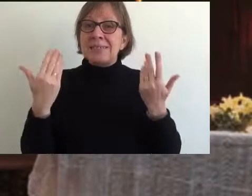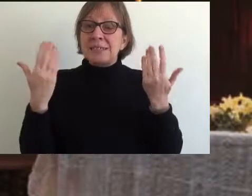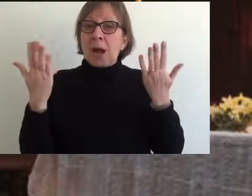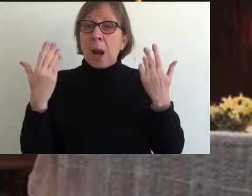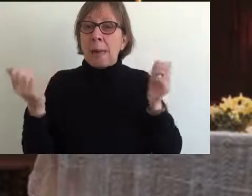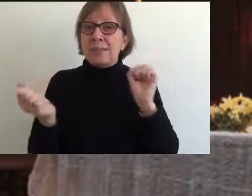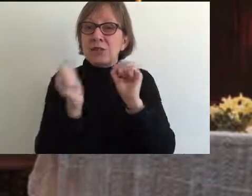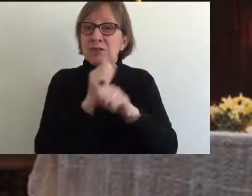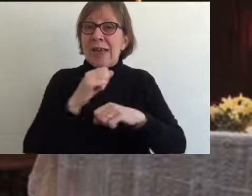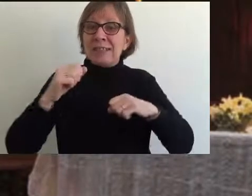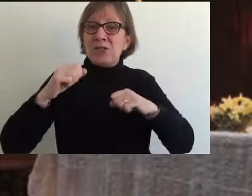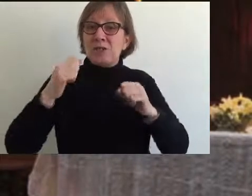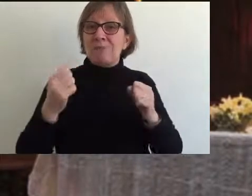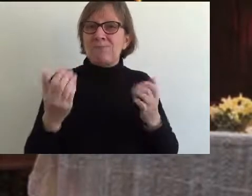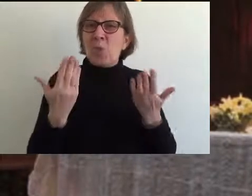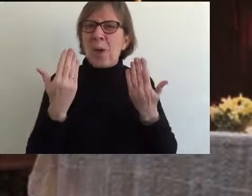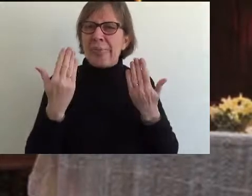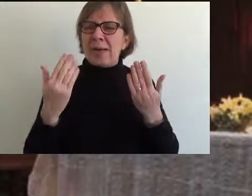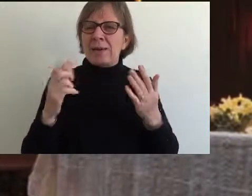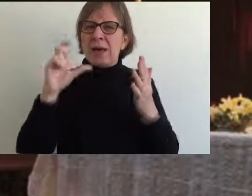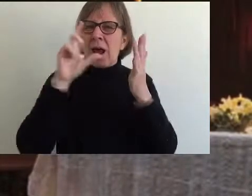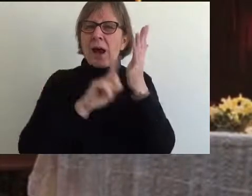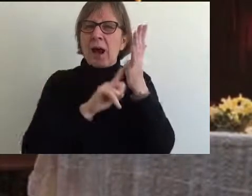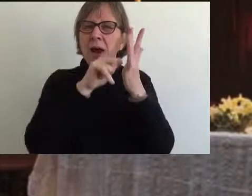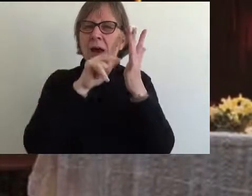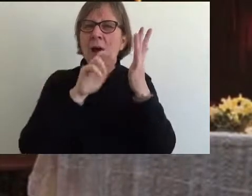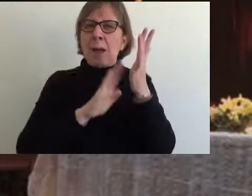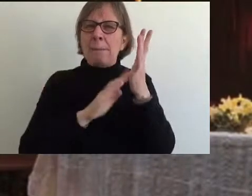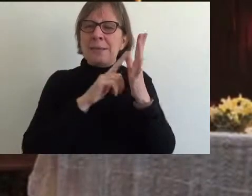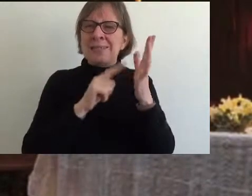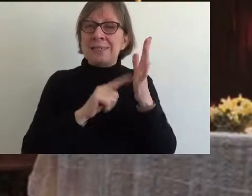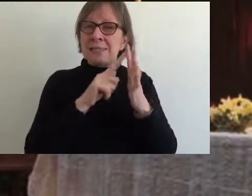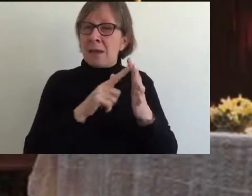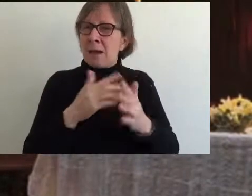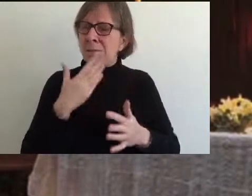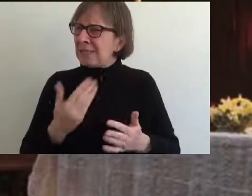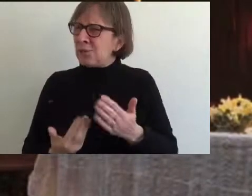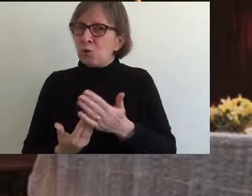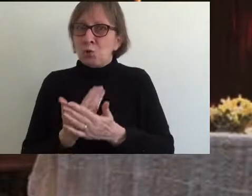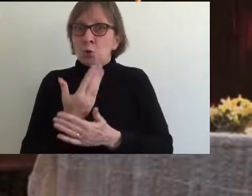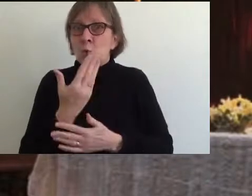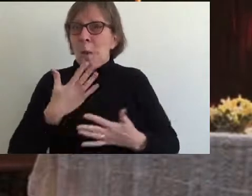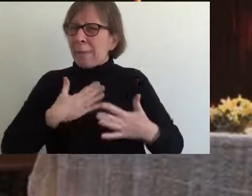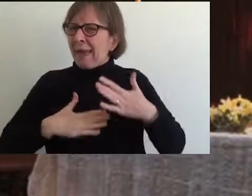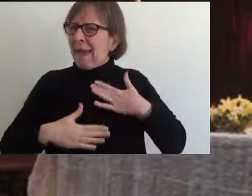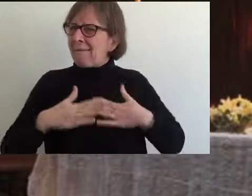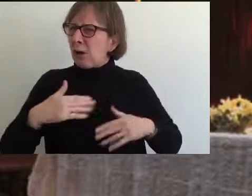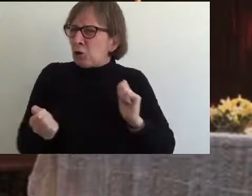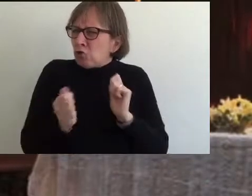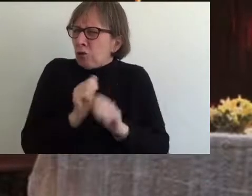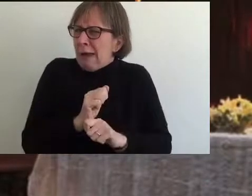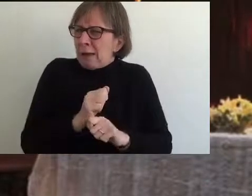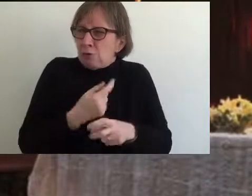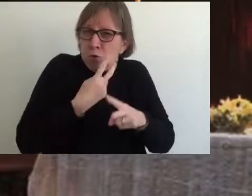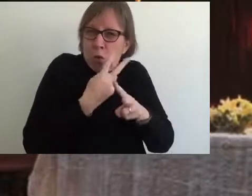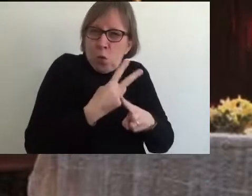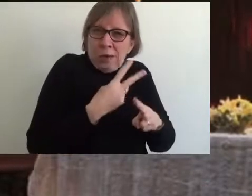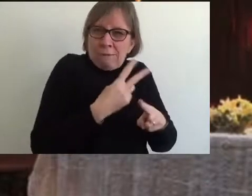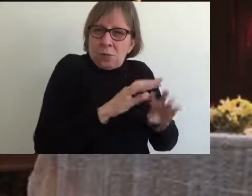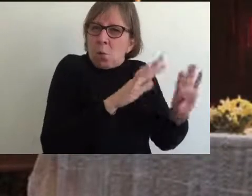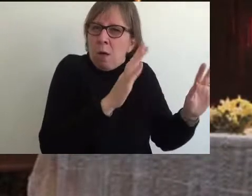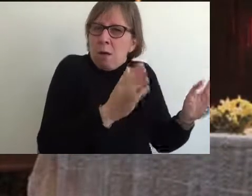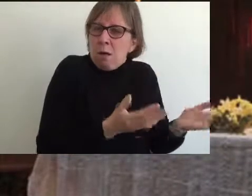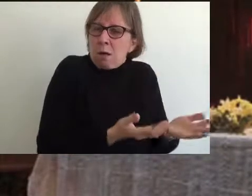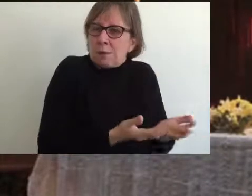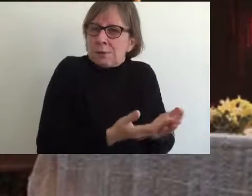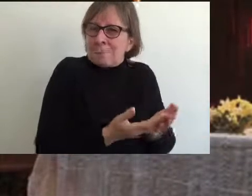change. Guide us toward new behaviours. May we learn to live in harmony as part of your